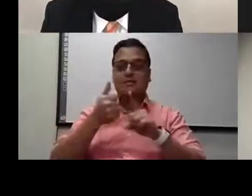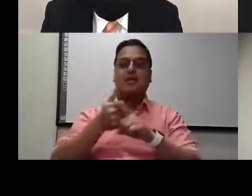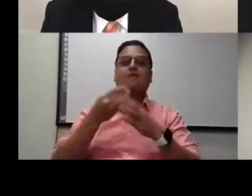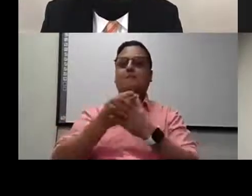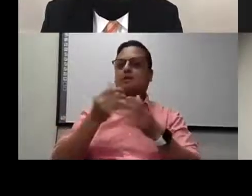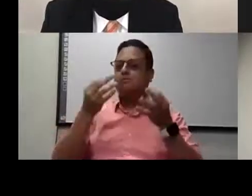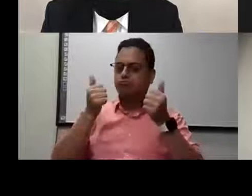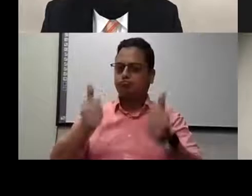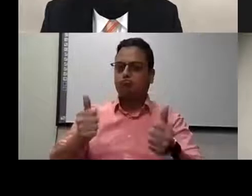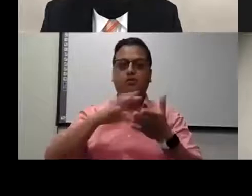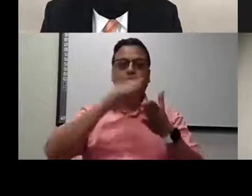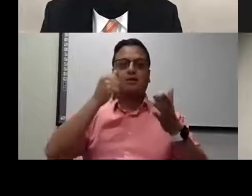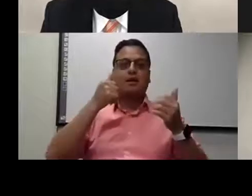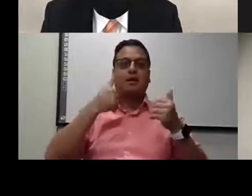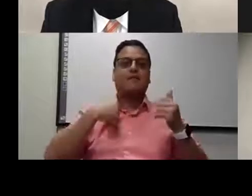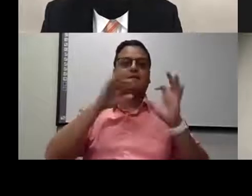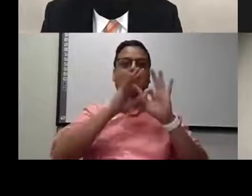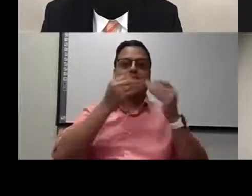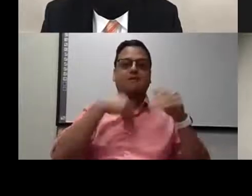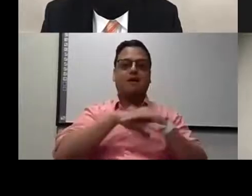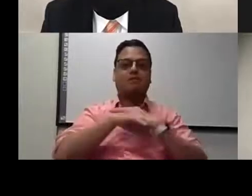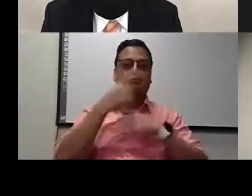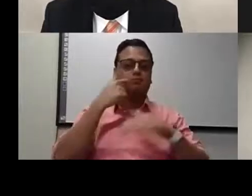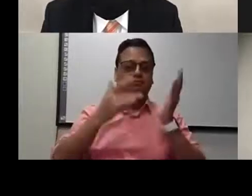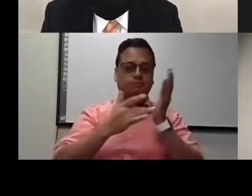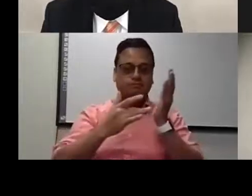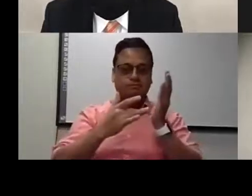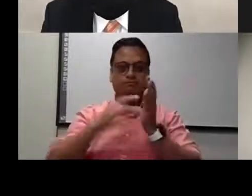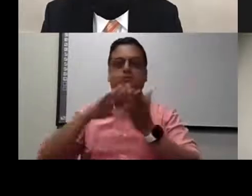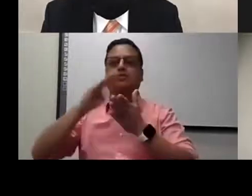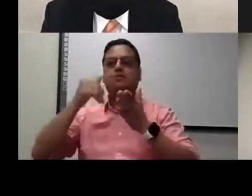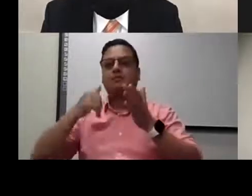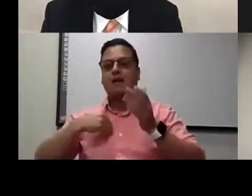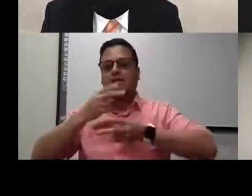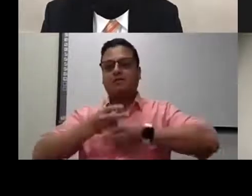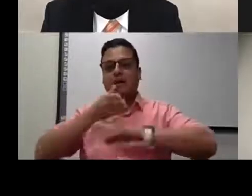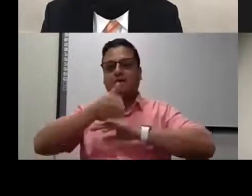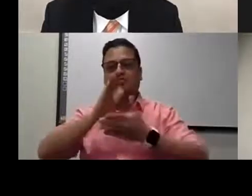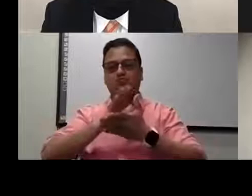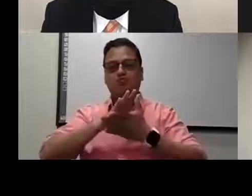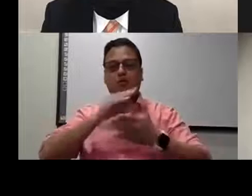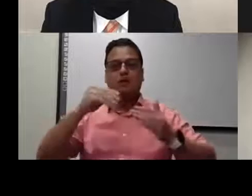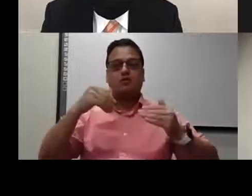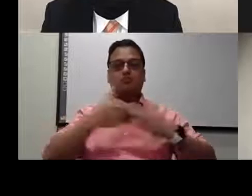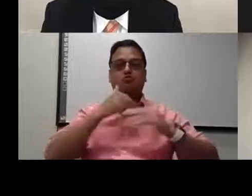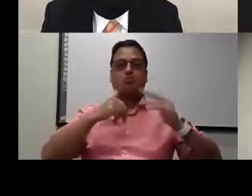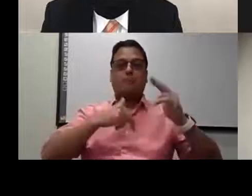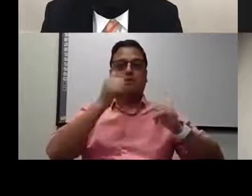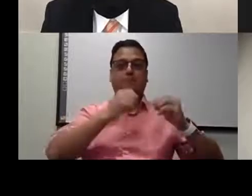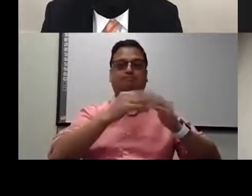and families have access to technology, children have high quality care after school, and new buildings are being constructed to support